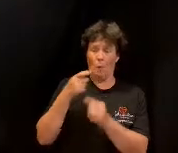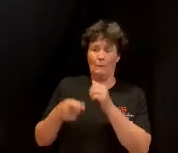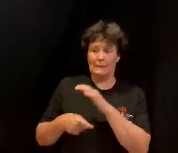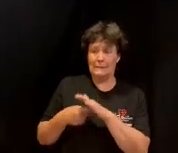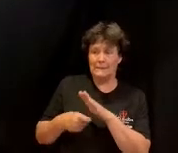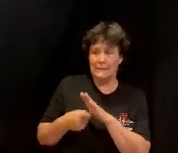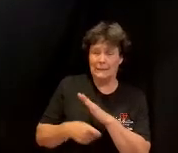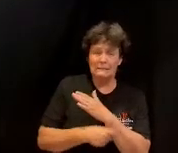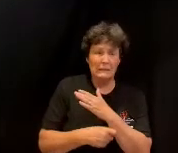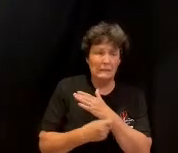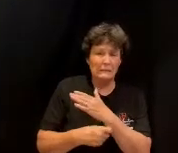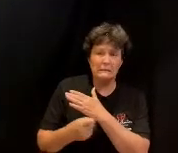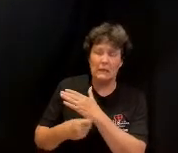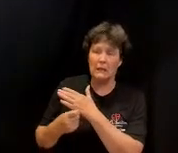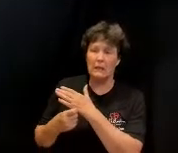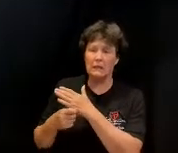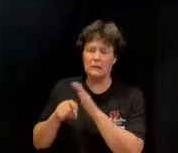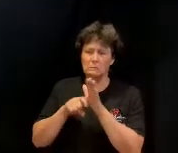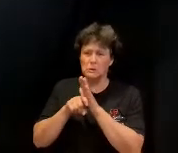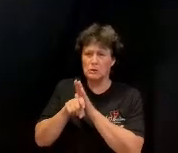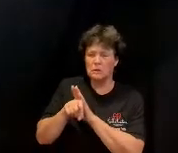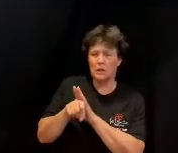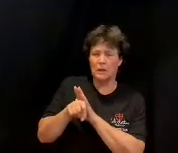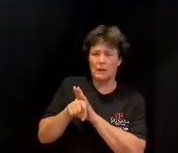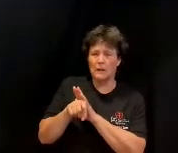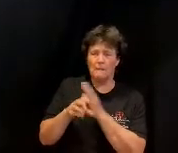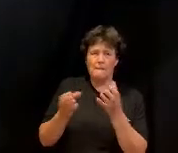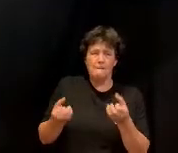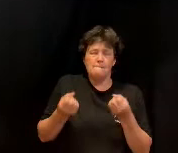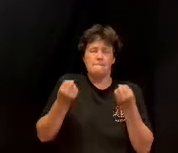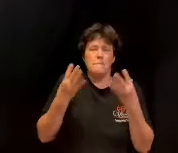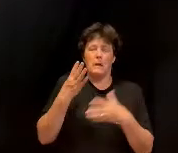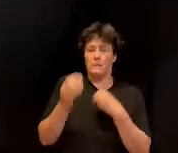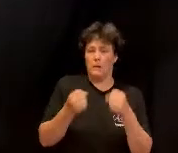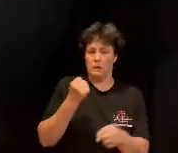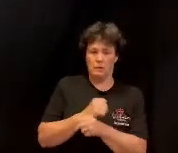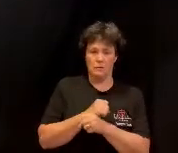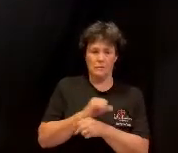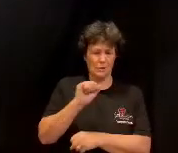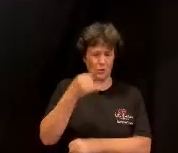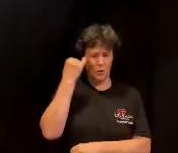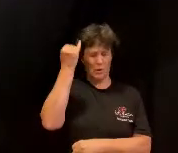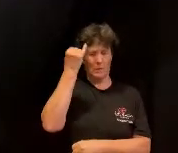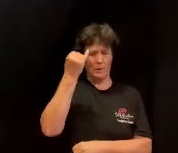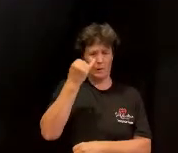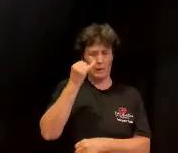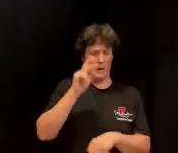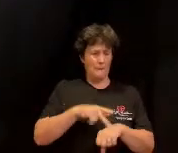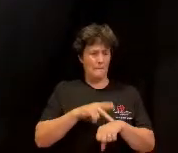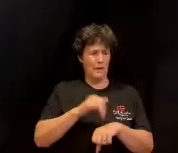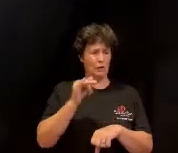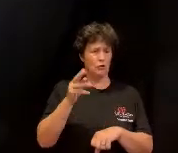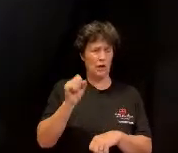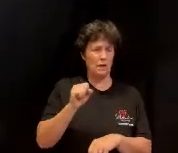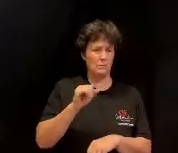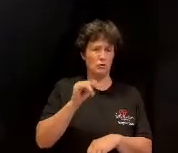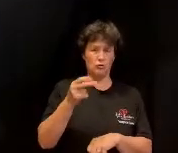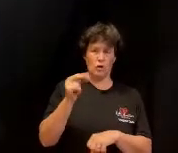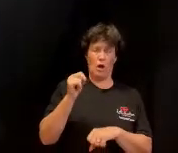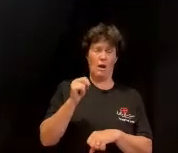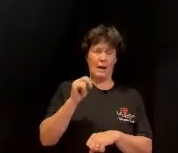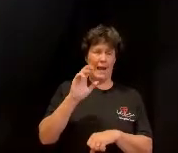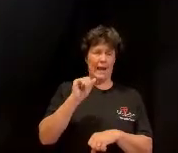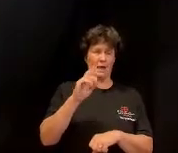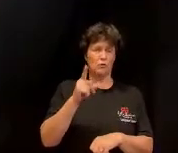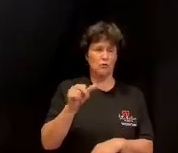out and extorting for I don't know how long. Could you imagine Peter, James, John, Andrew? Are you kidding me?